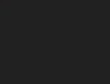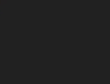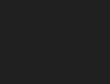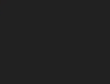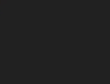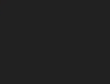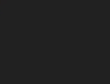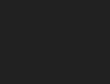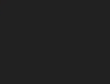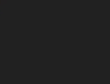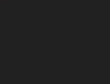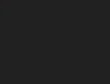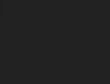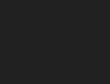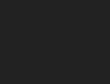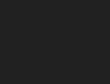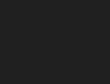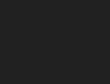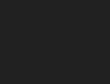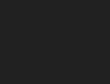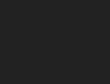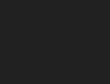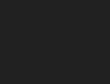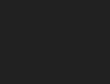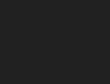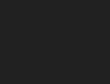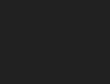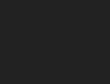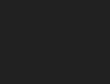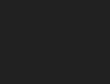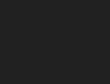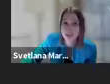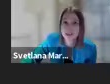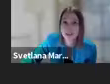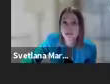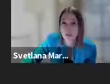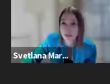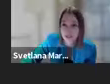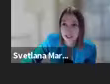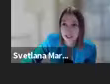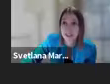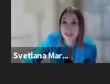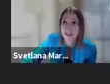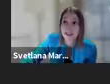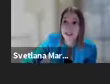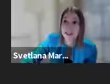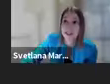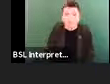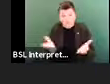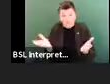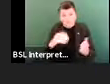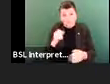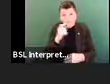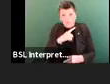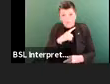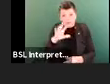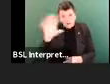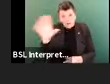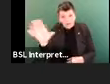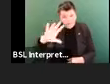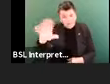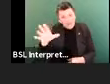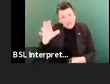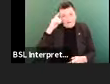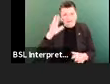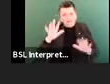I would like to add a few words on the problem of inequality from yet another part of the world, from Russia. And I think that Russia is quite an interesting